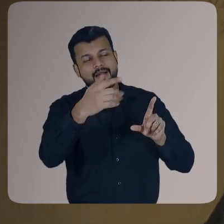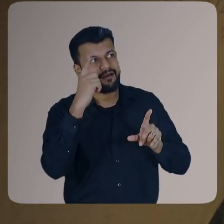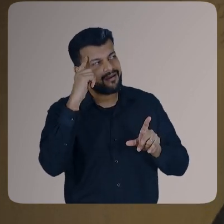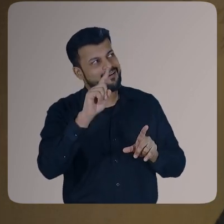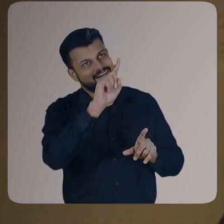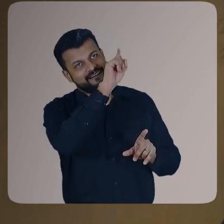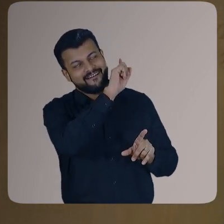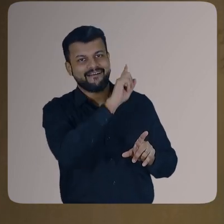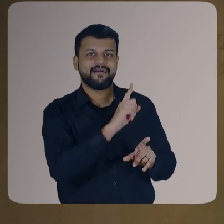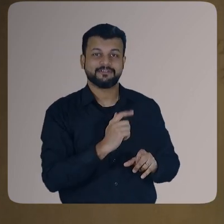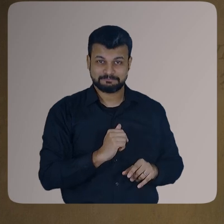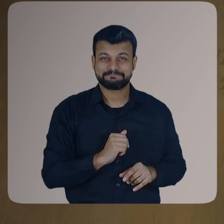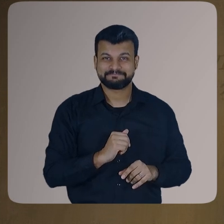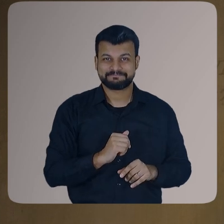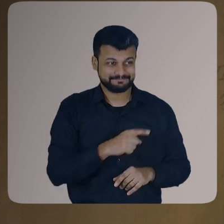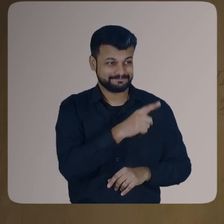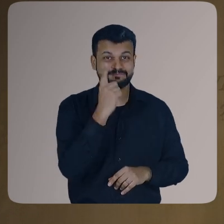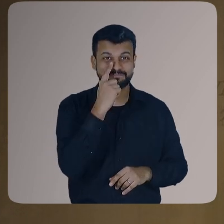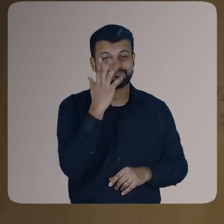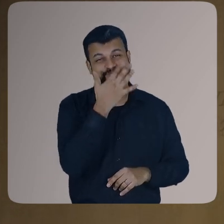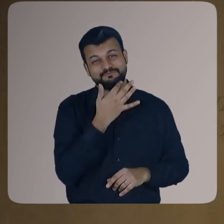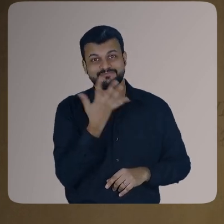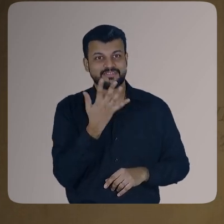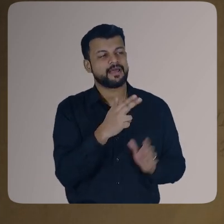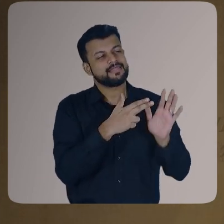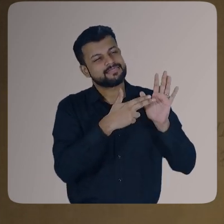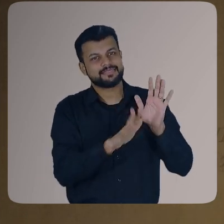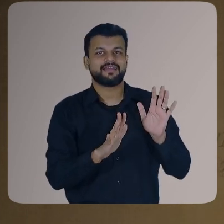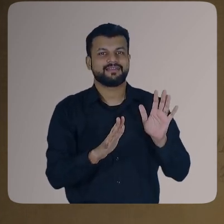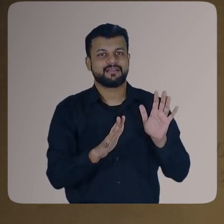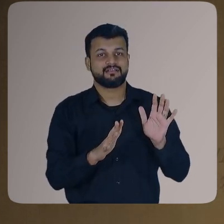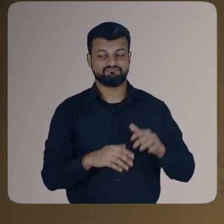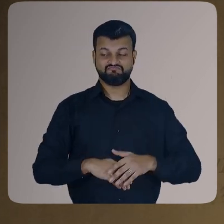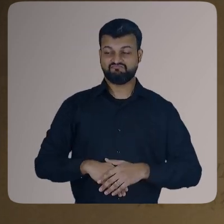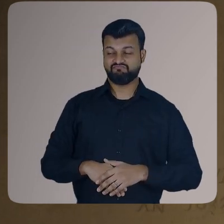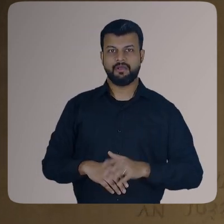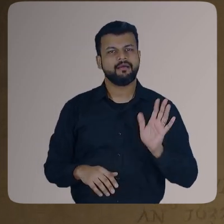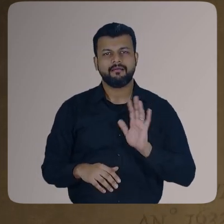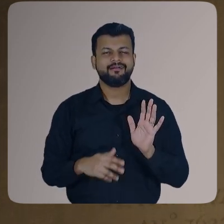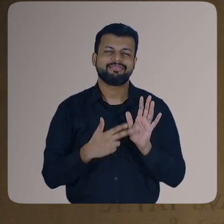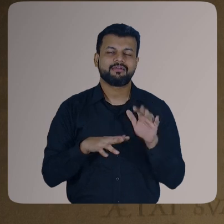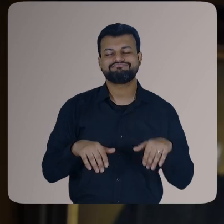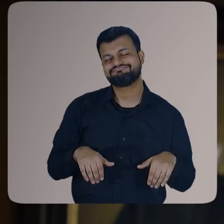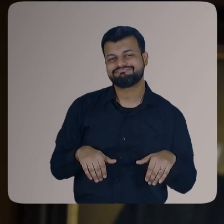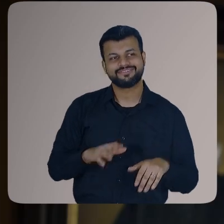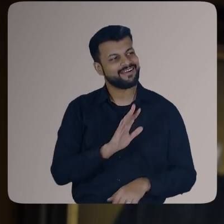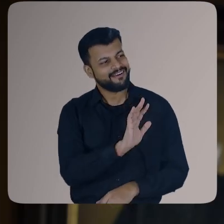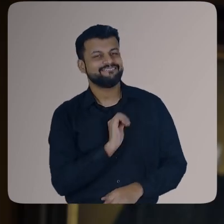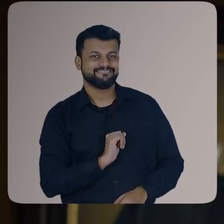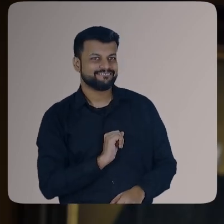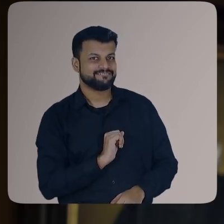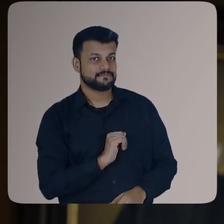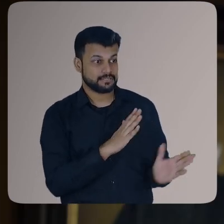family members. Her beauty is natural, not overtly posed or artificial. But I